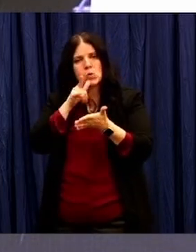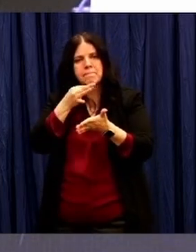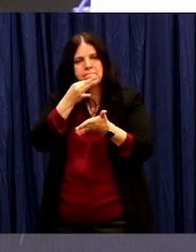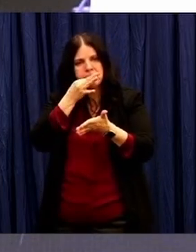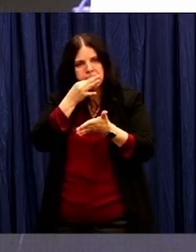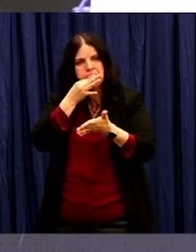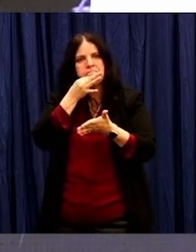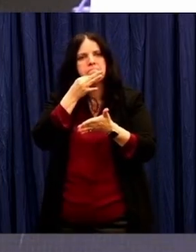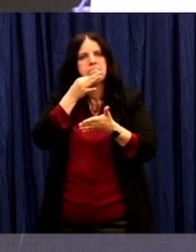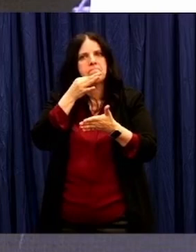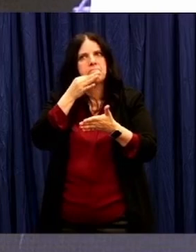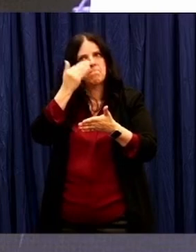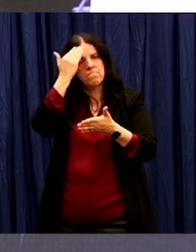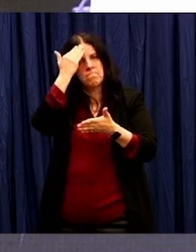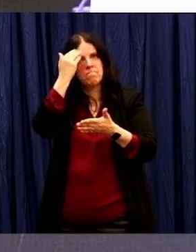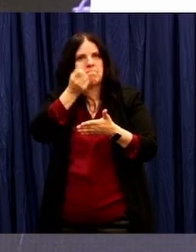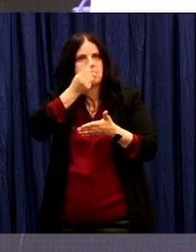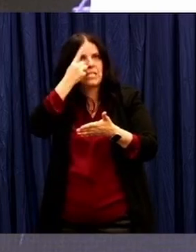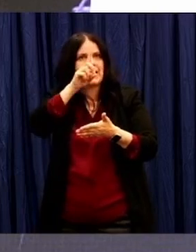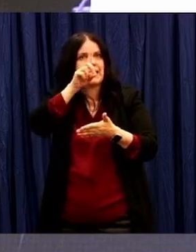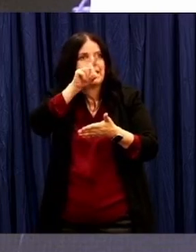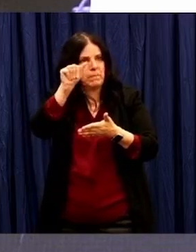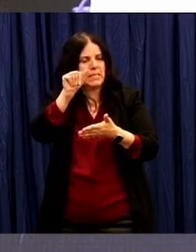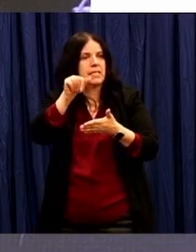build a pipeline for this type of job?